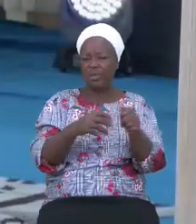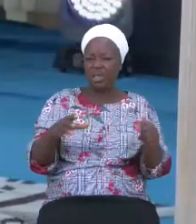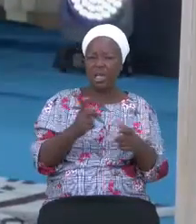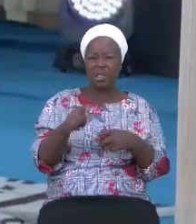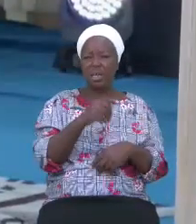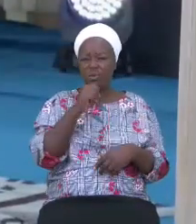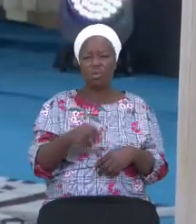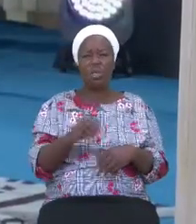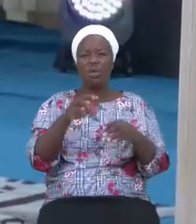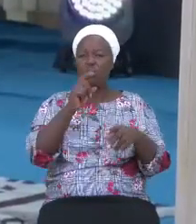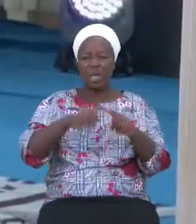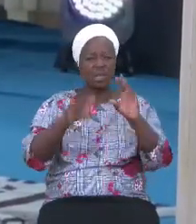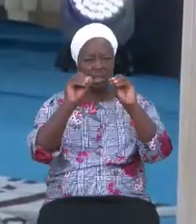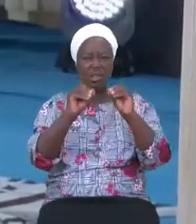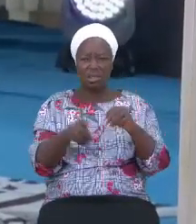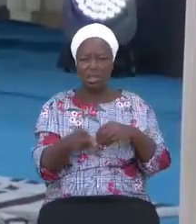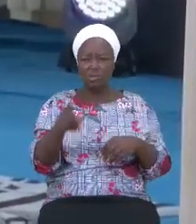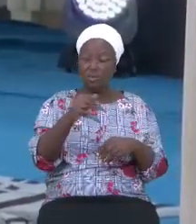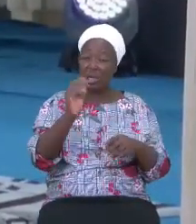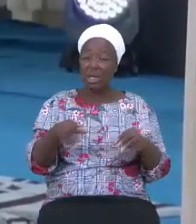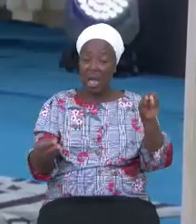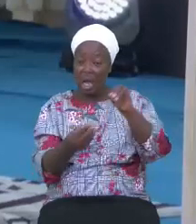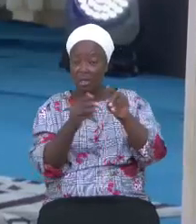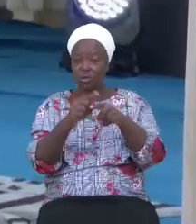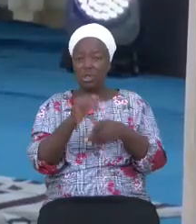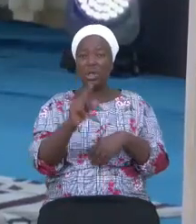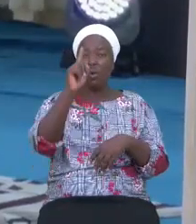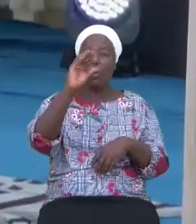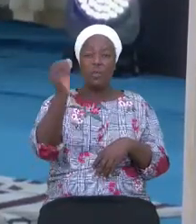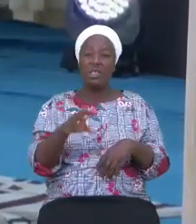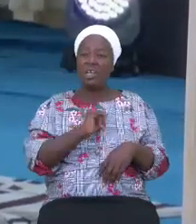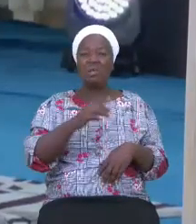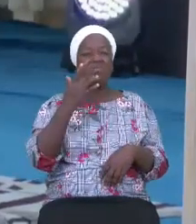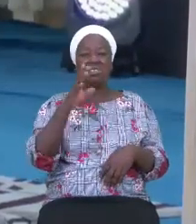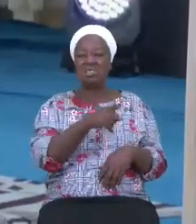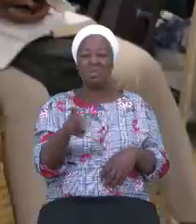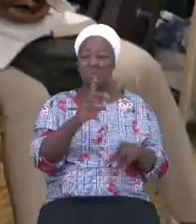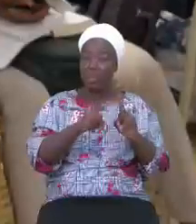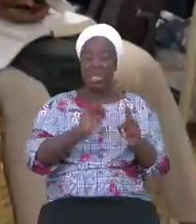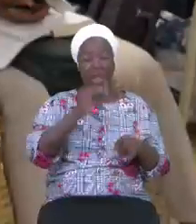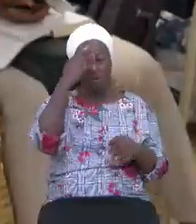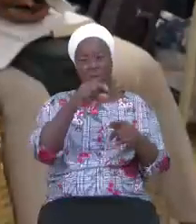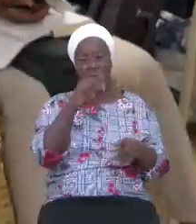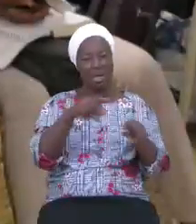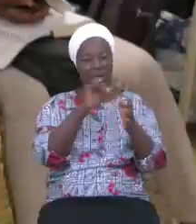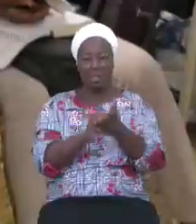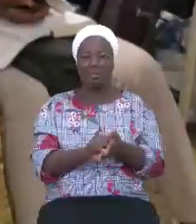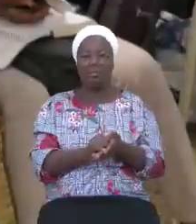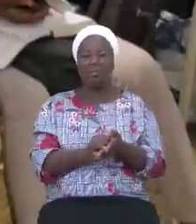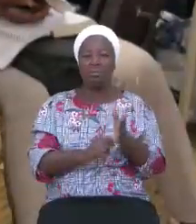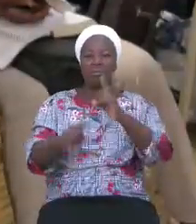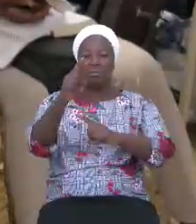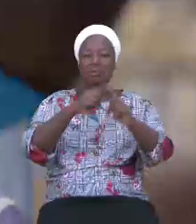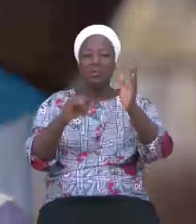teachable. And you cannot add to their 1%. I pity them. I know you are not like that. I am not